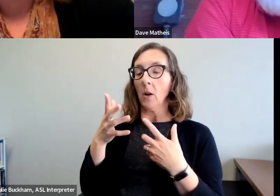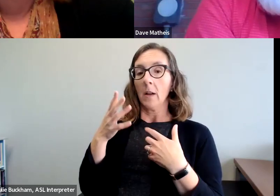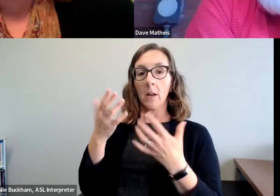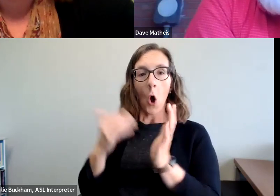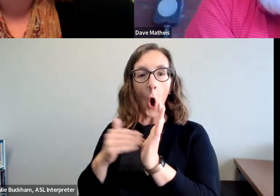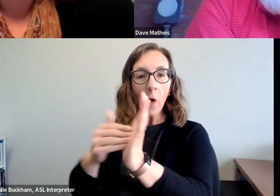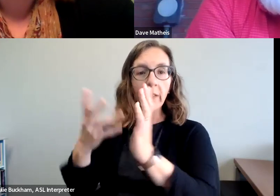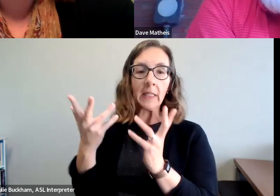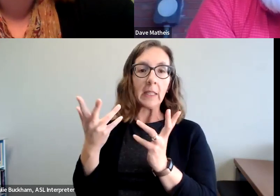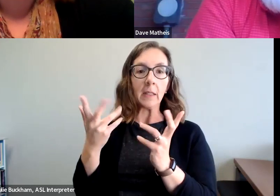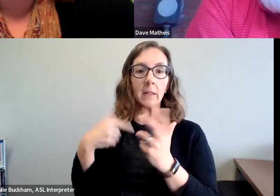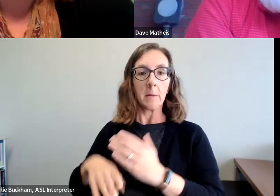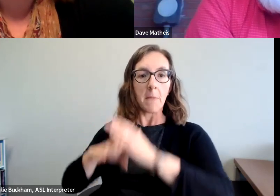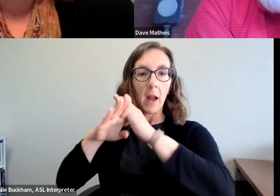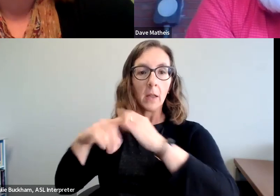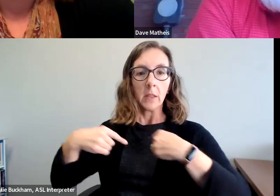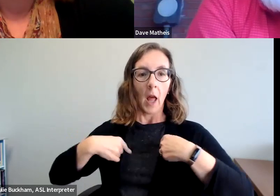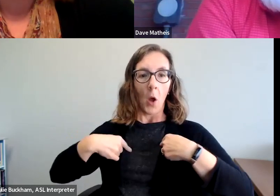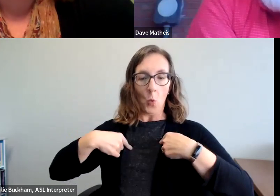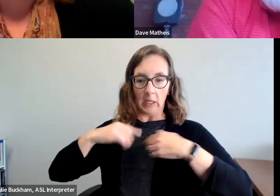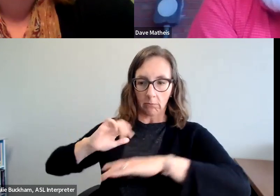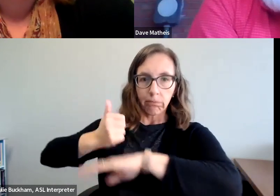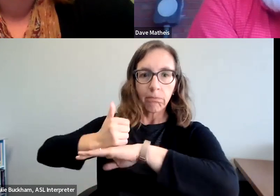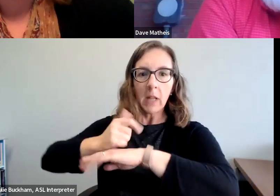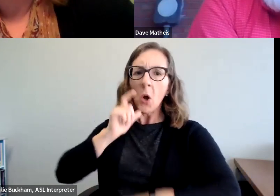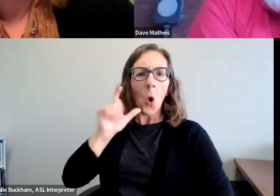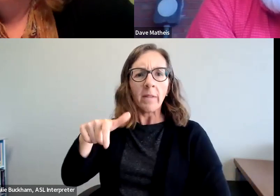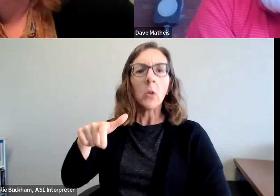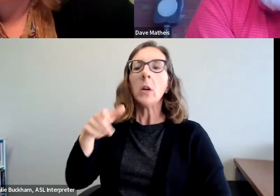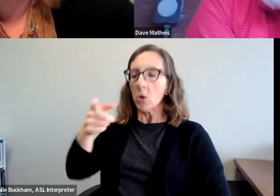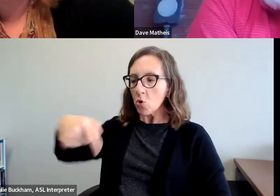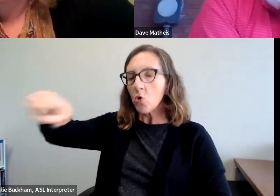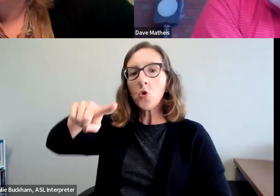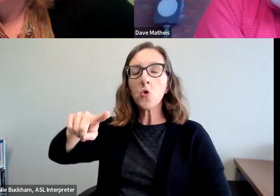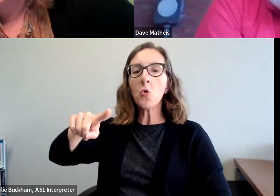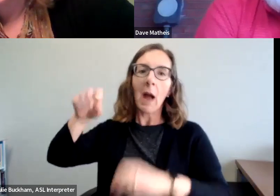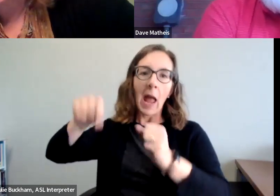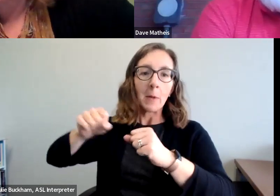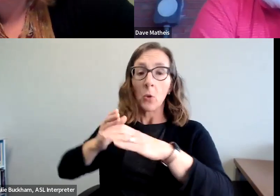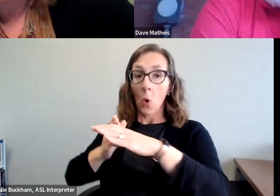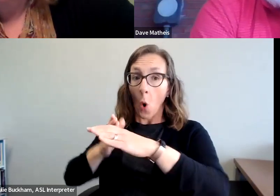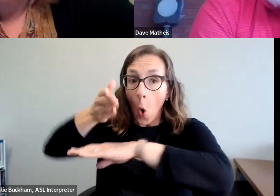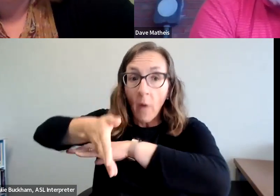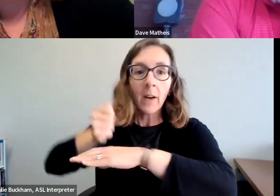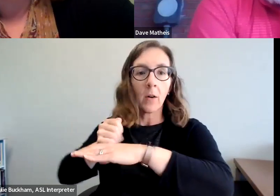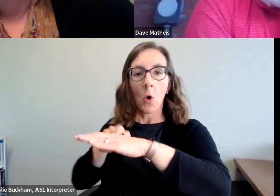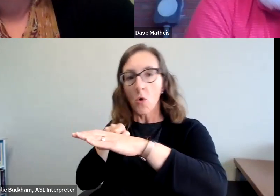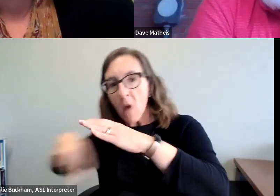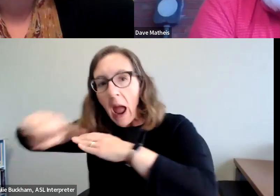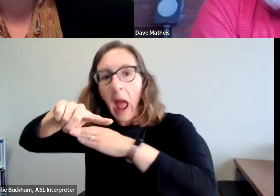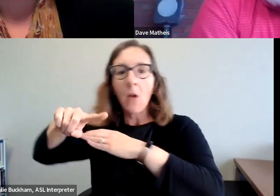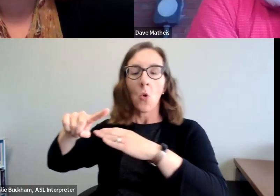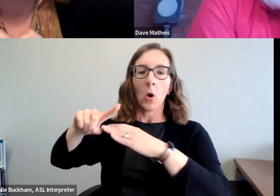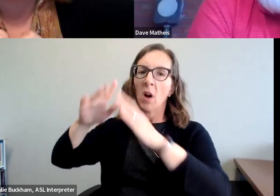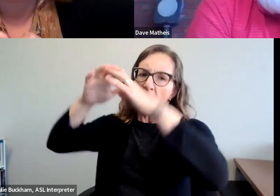work to reduce those barriers or to get around them or to beat through them or whatever you need to do to make sure